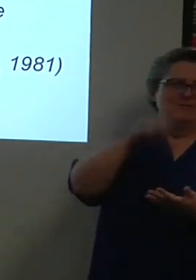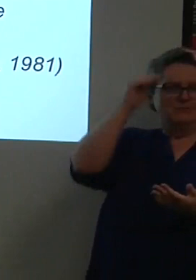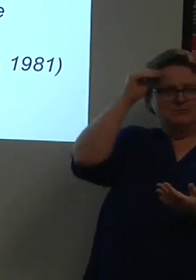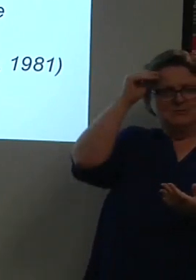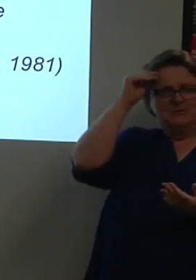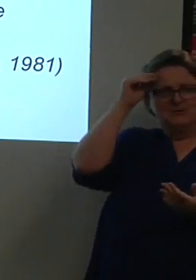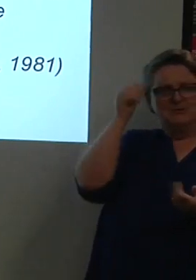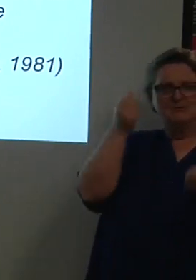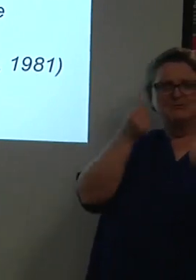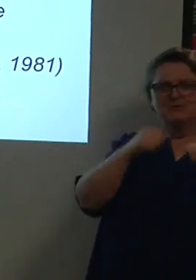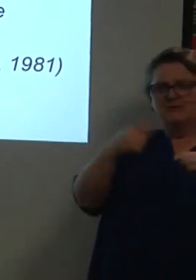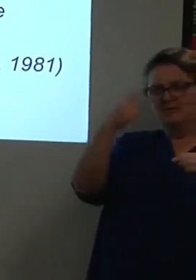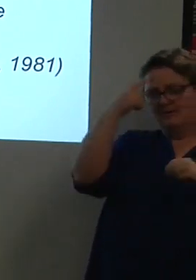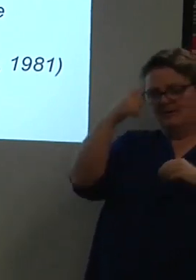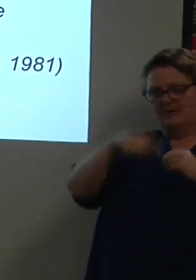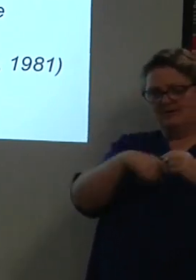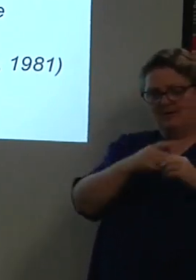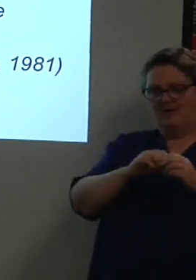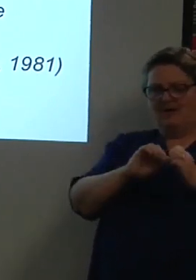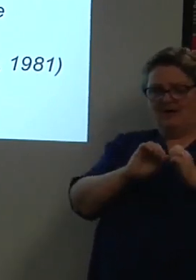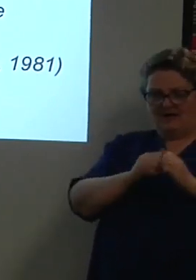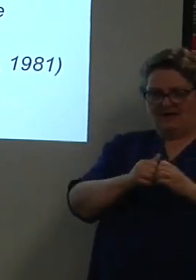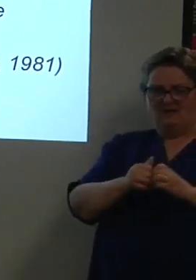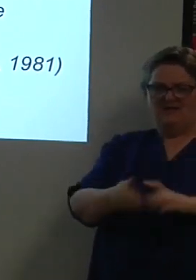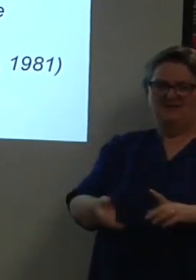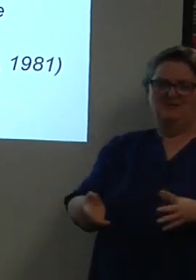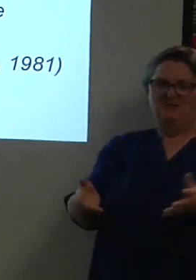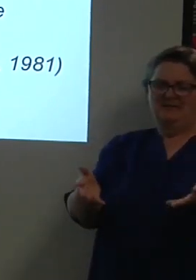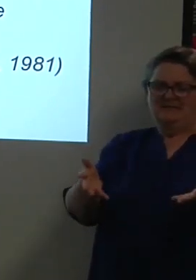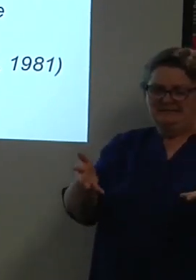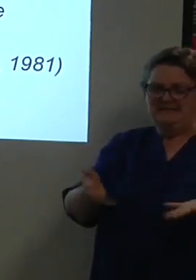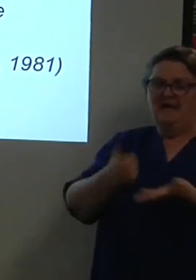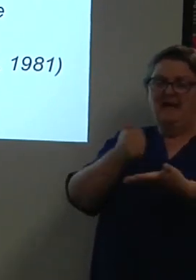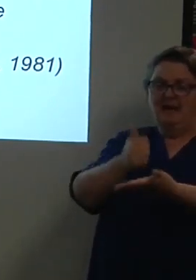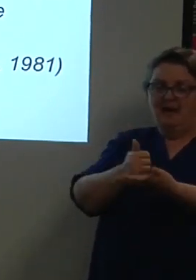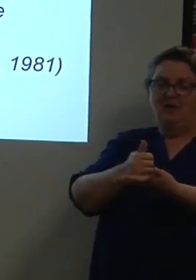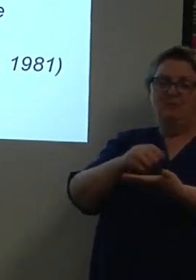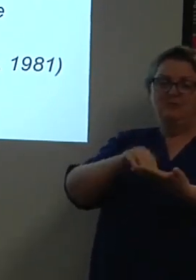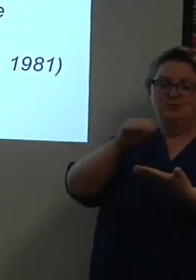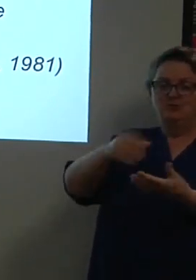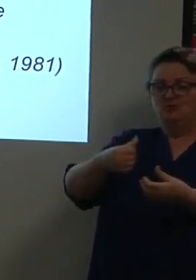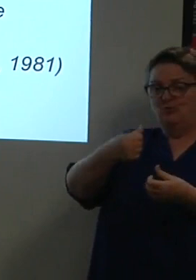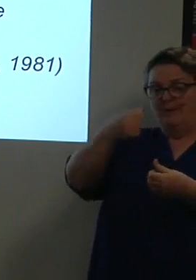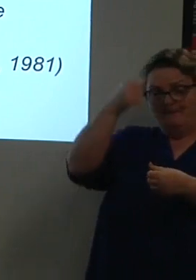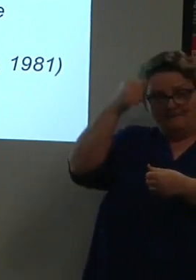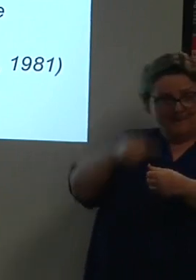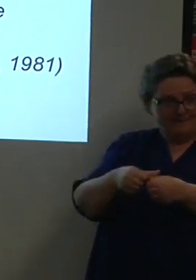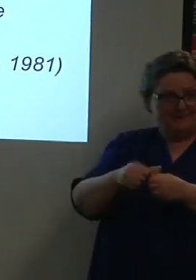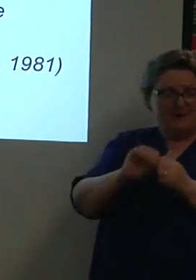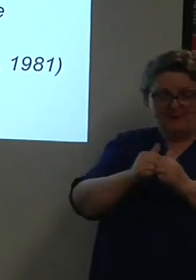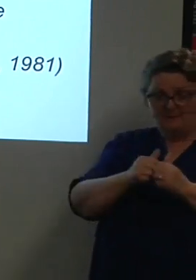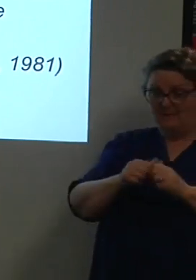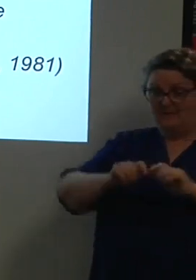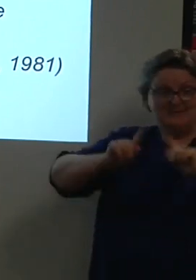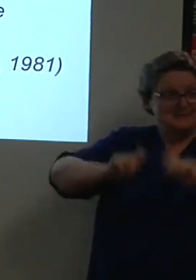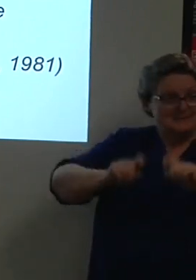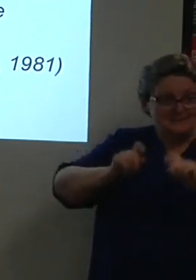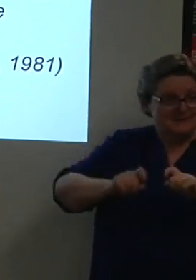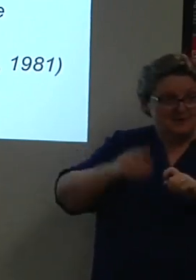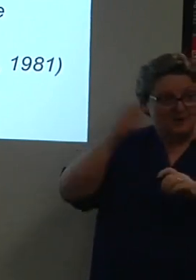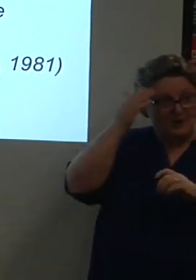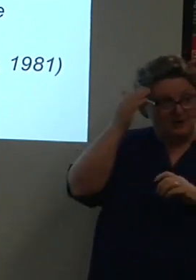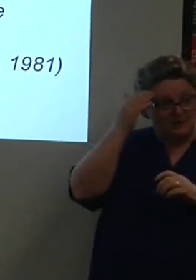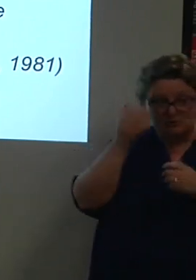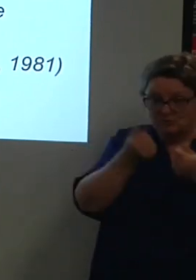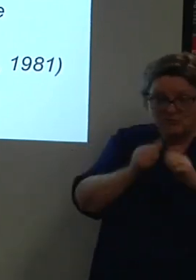how can we get students to retain their knowledge that we're presenting to them by having to try it out, to test it, right? And this is great